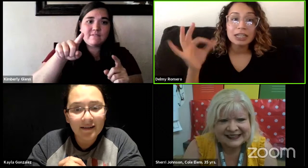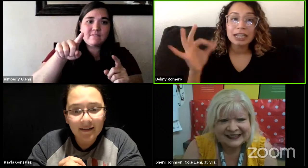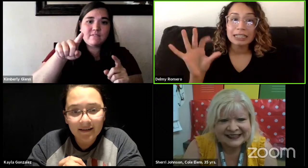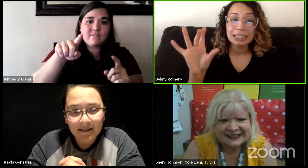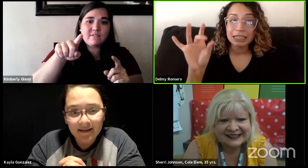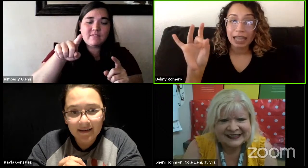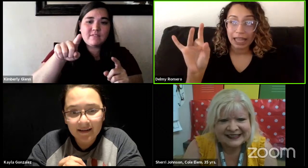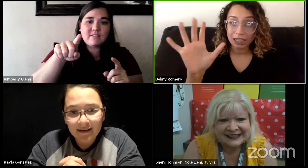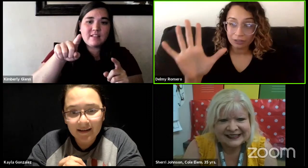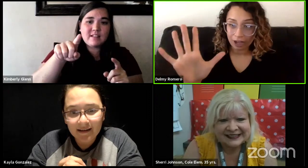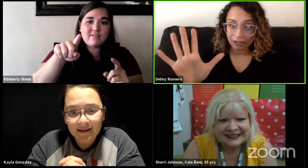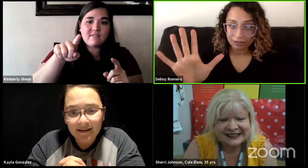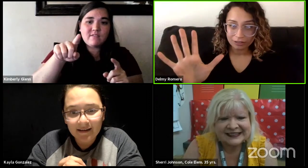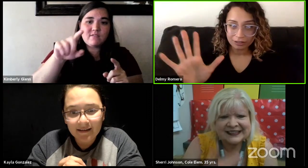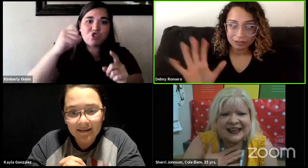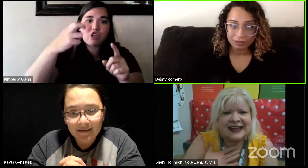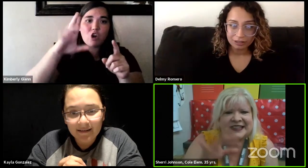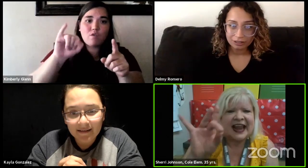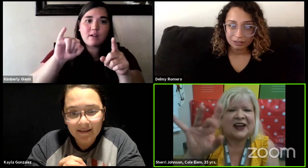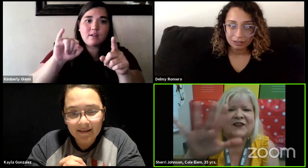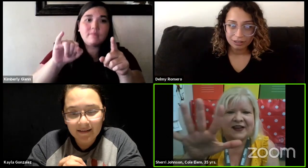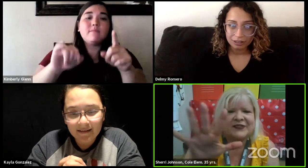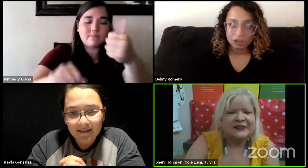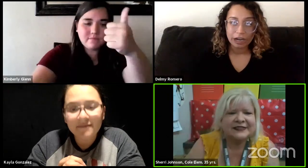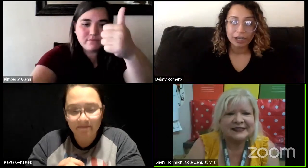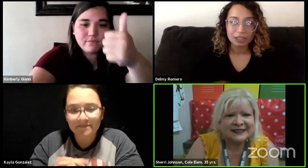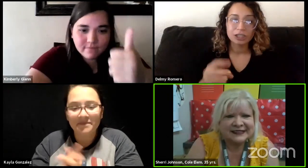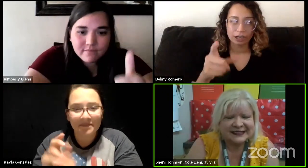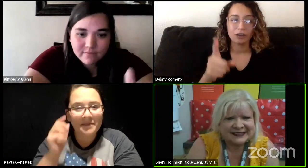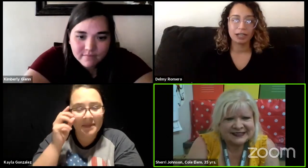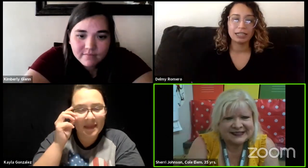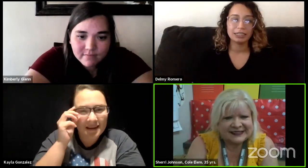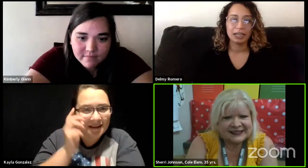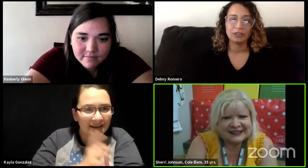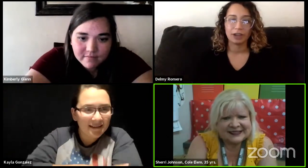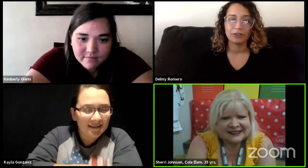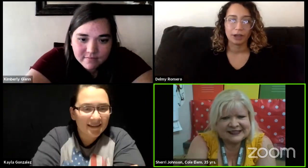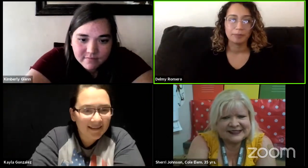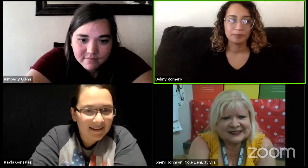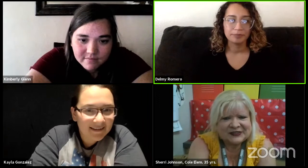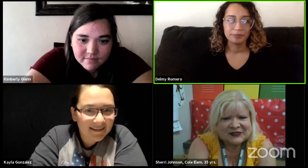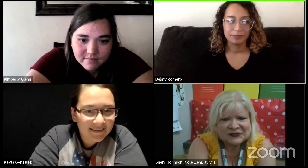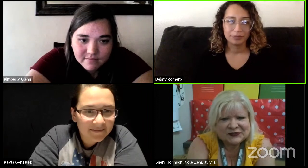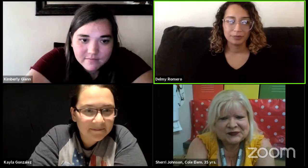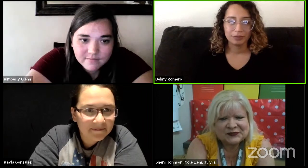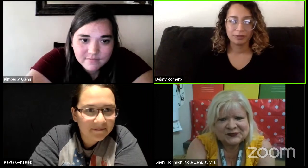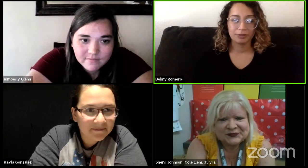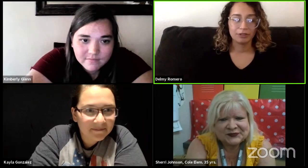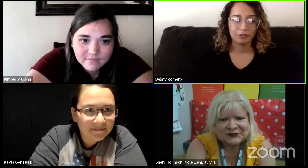Did you say 1985? I said 85. Sherry, okay, 1985. Okay.